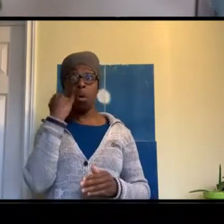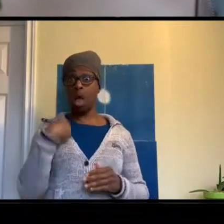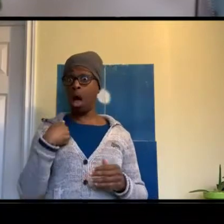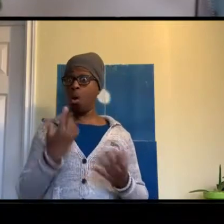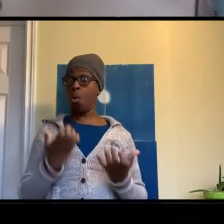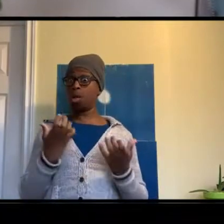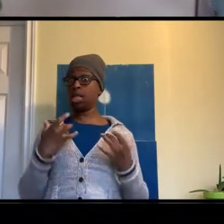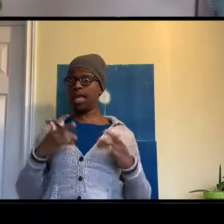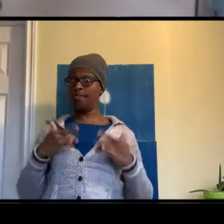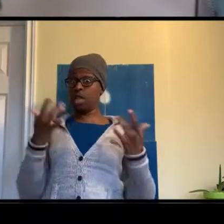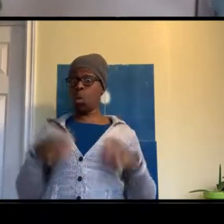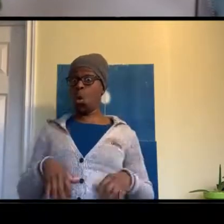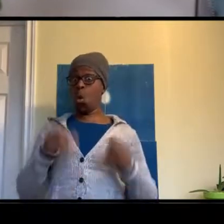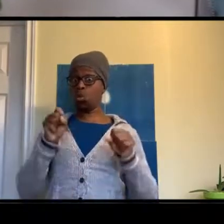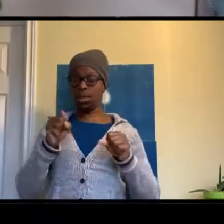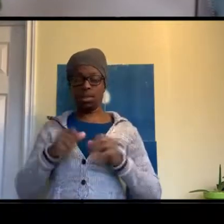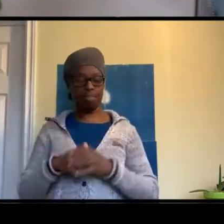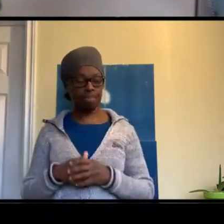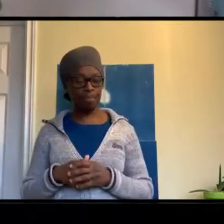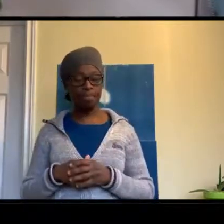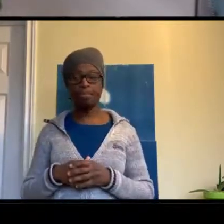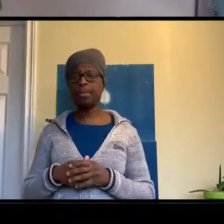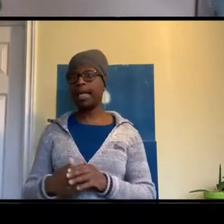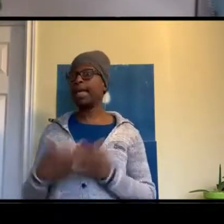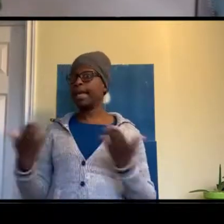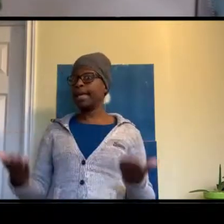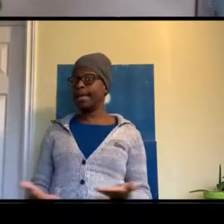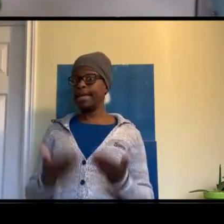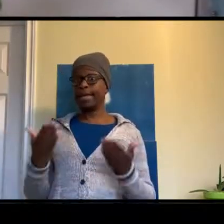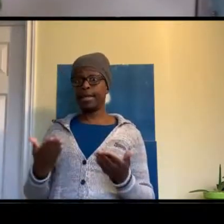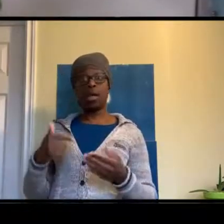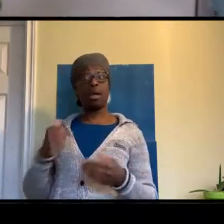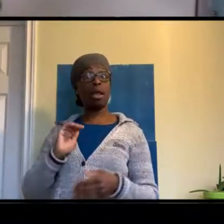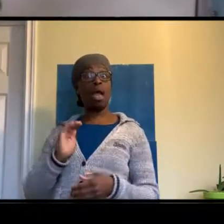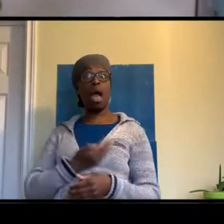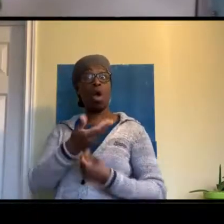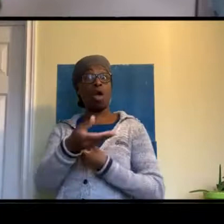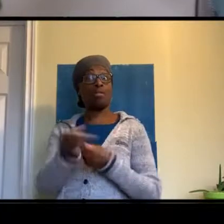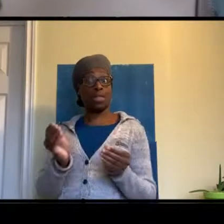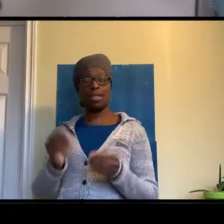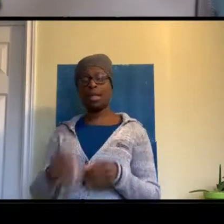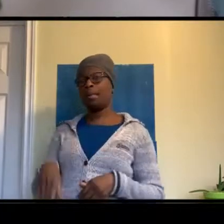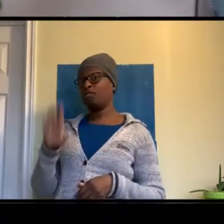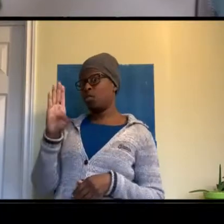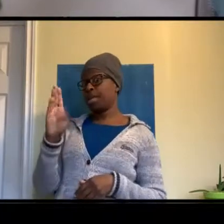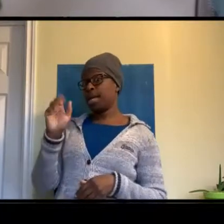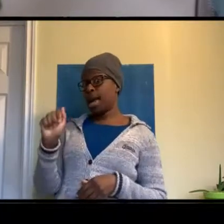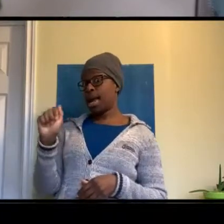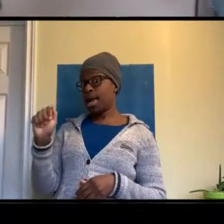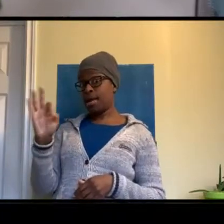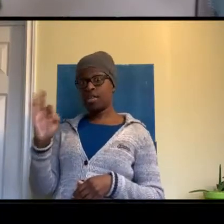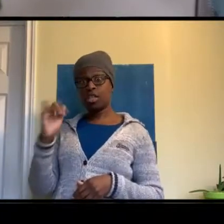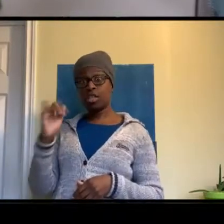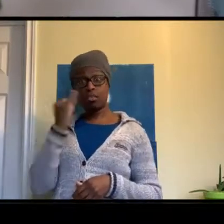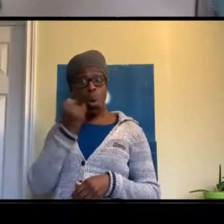If you ever wanted to use this lovely space that we're in today, for a project, we could